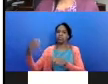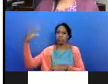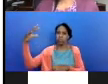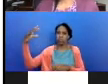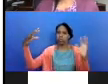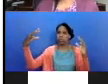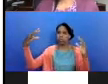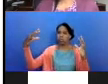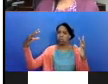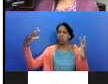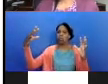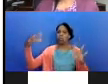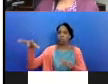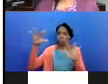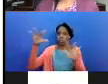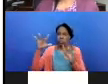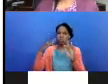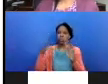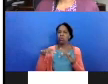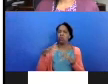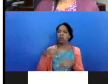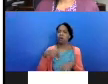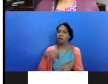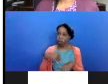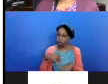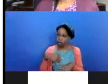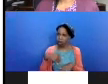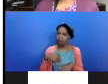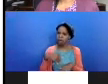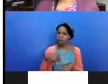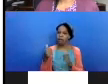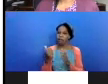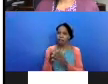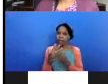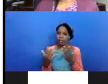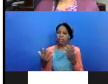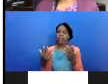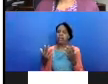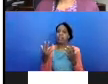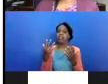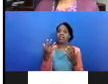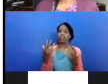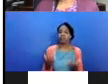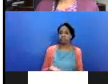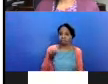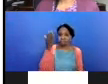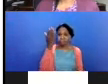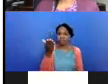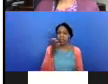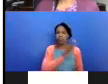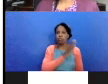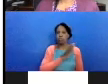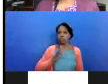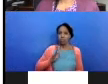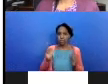I was having with the men to the board of directors. And then that's part of how that change happened. And then the staff got